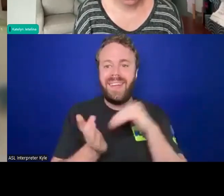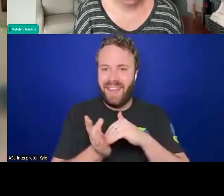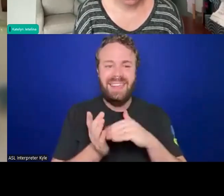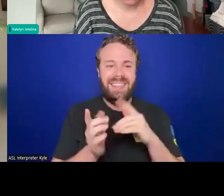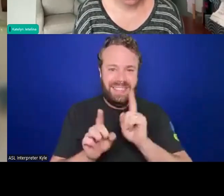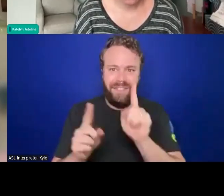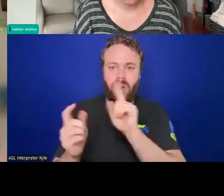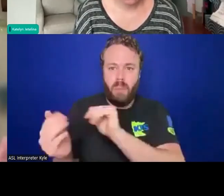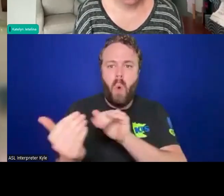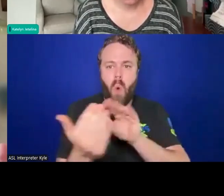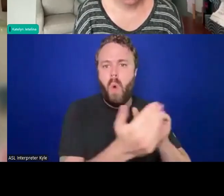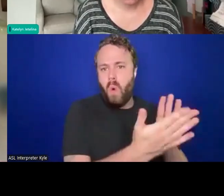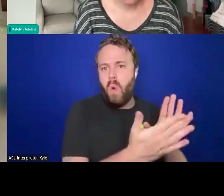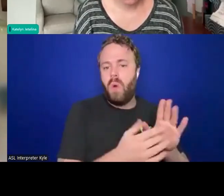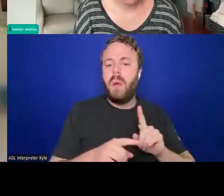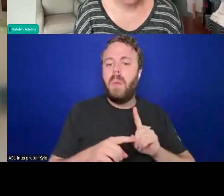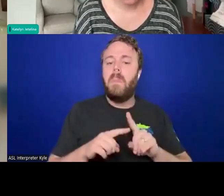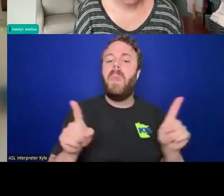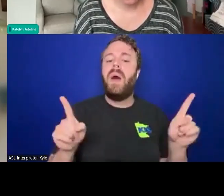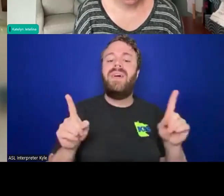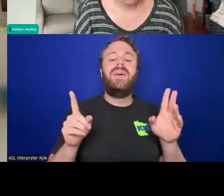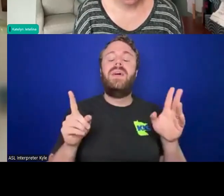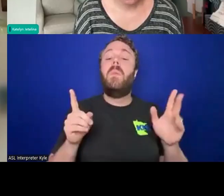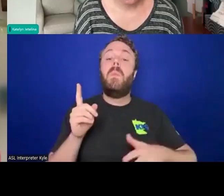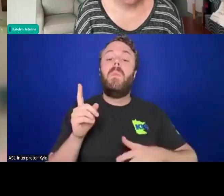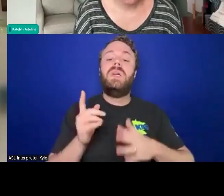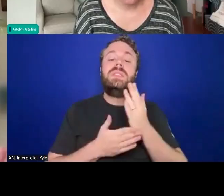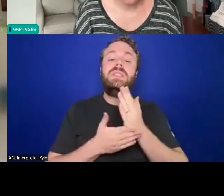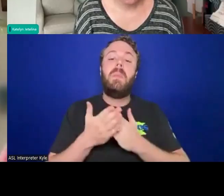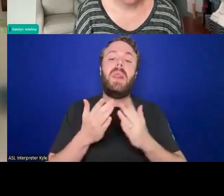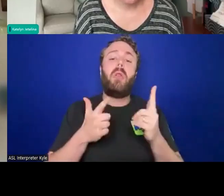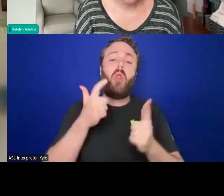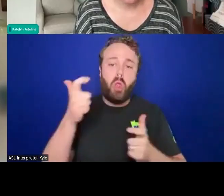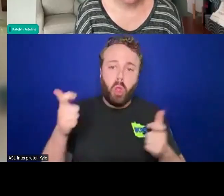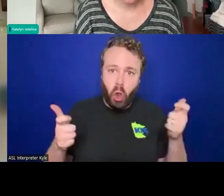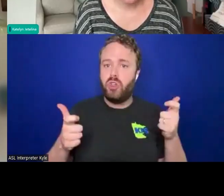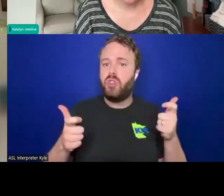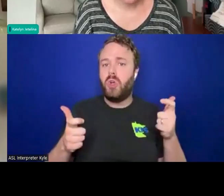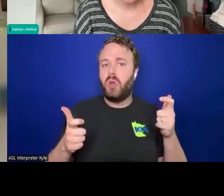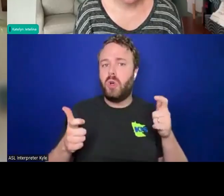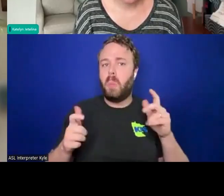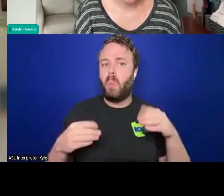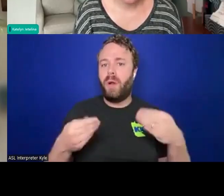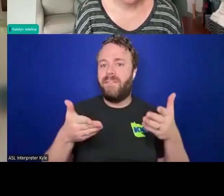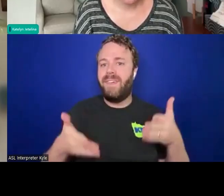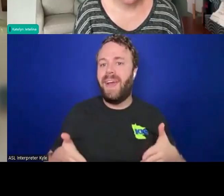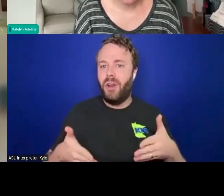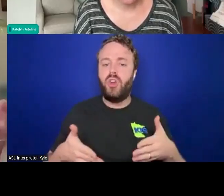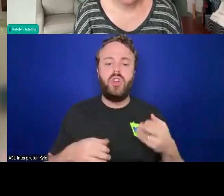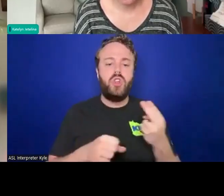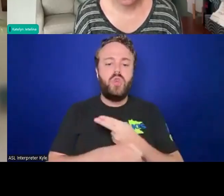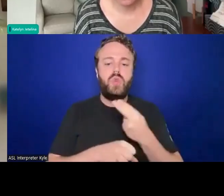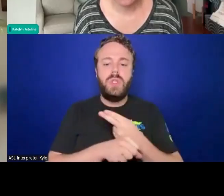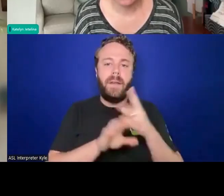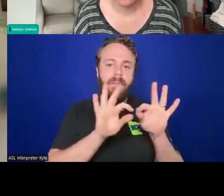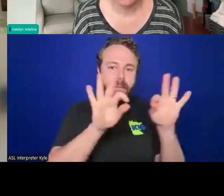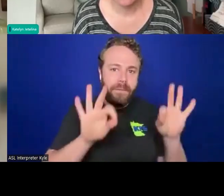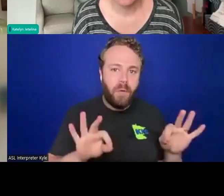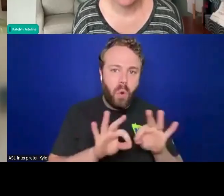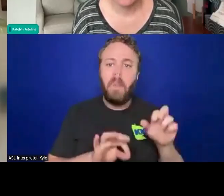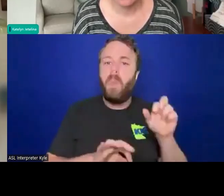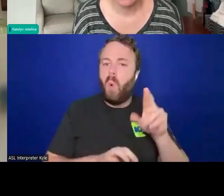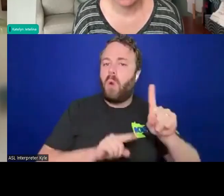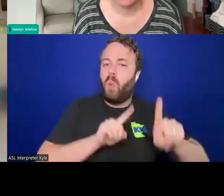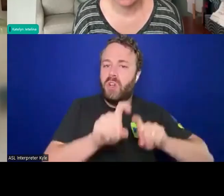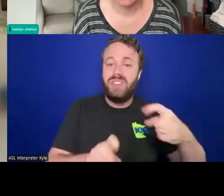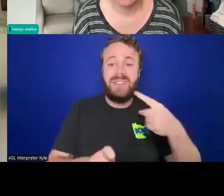general, some of the larger, say, vaccinators are using forms or questions that are just, do you have any of these, right?